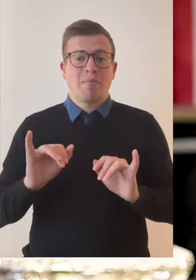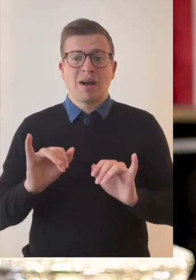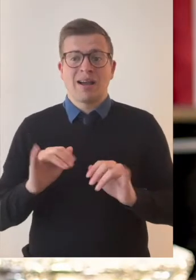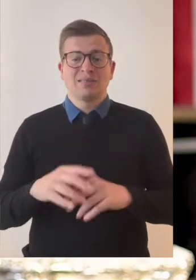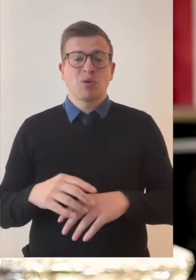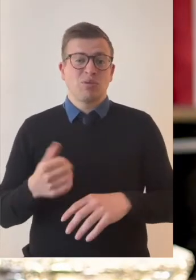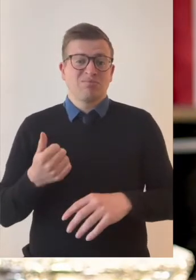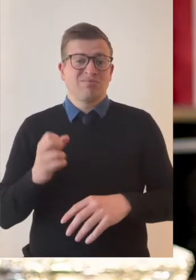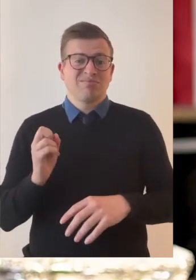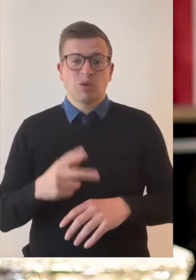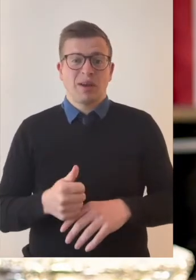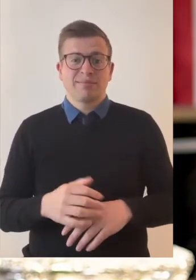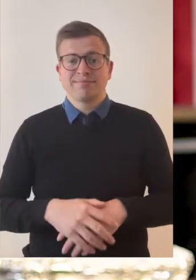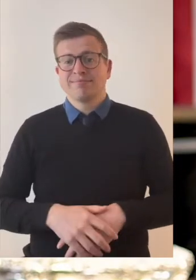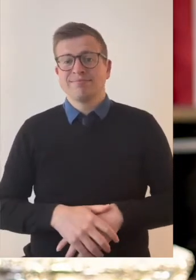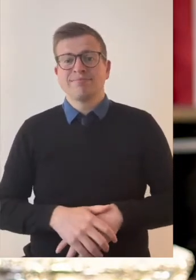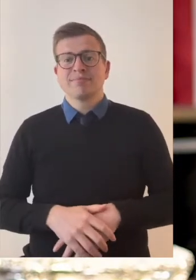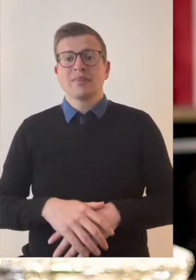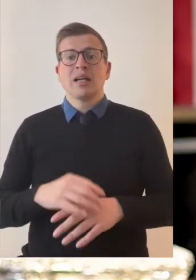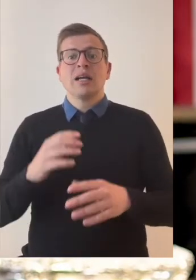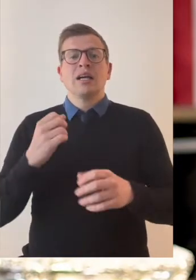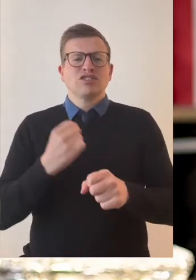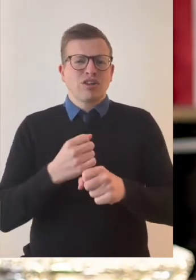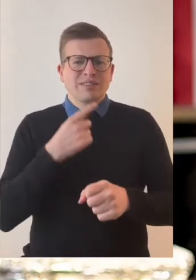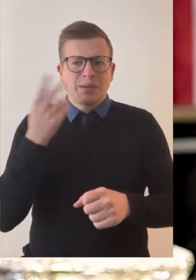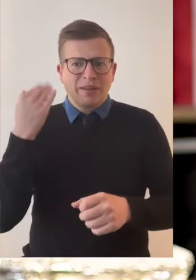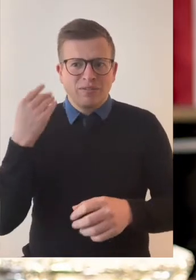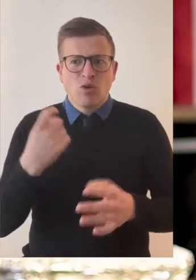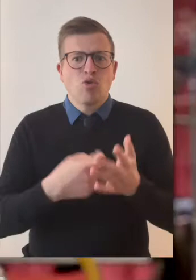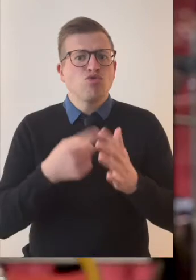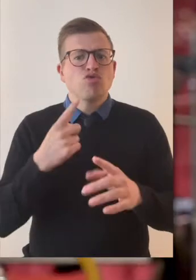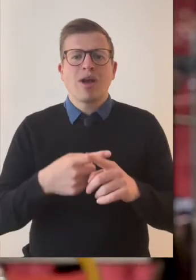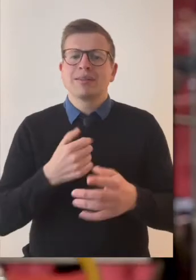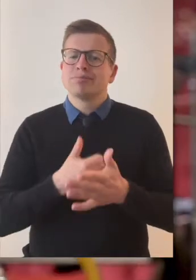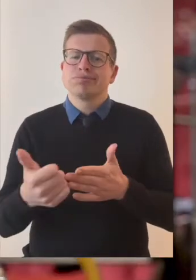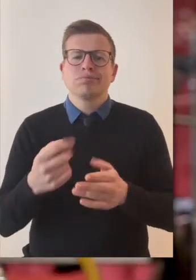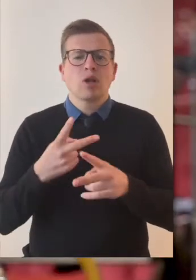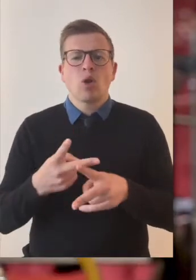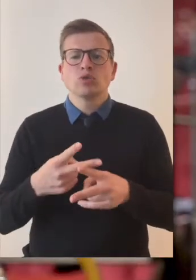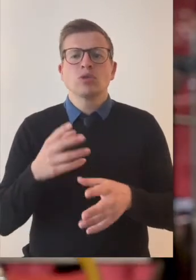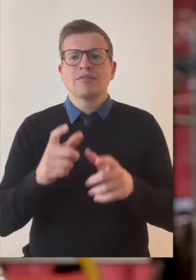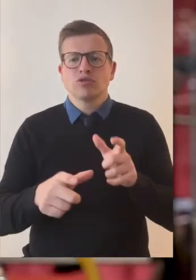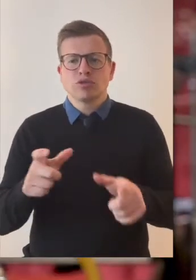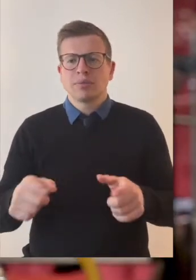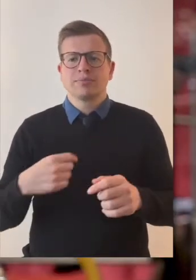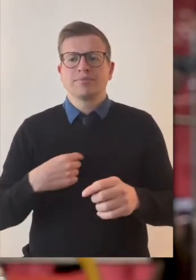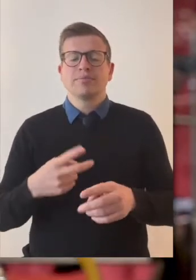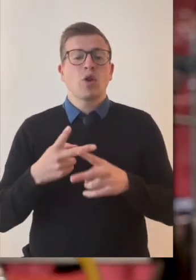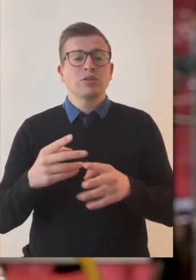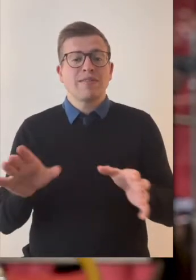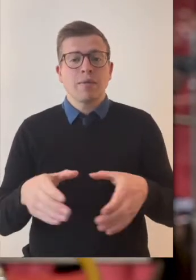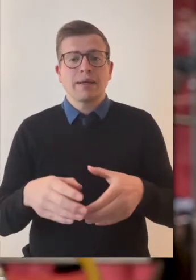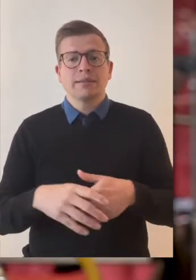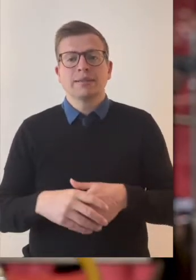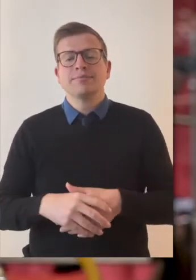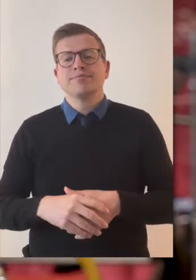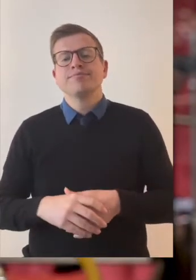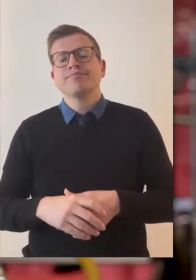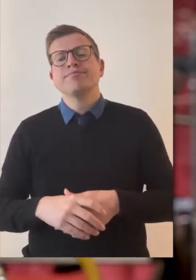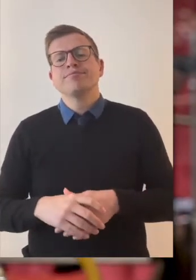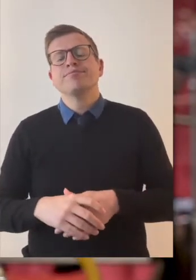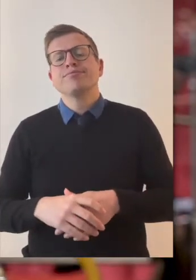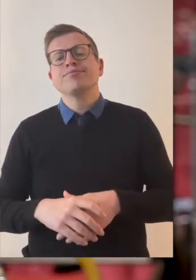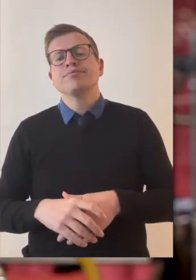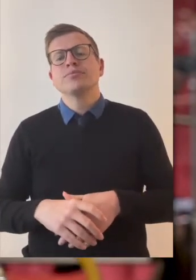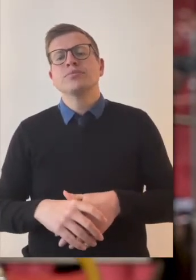So I didn't do bad at it. It was okay. As Granville said before, Rex always looked after us. He looked